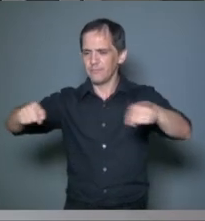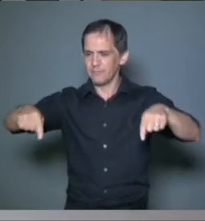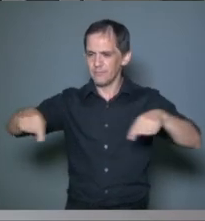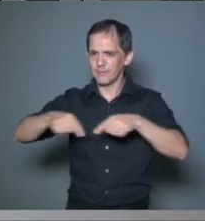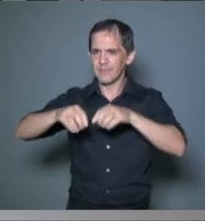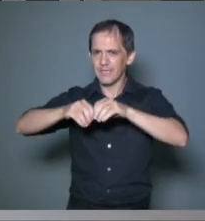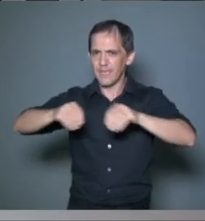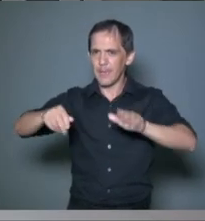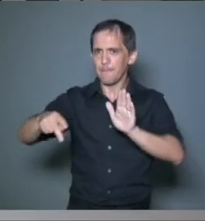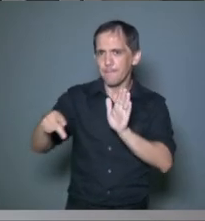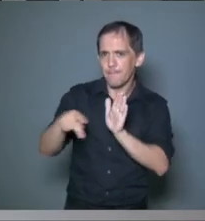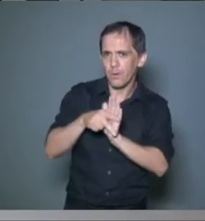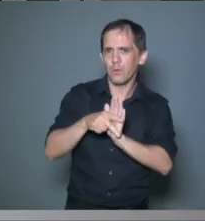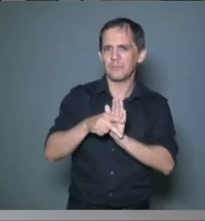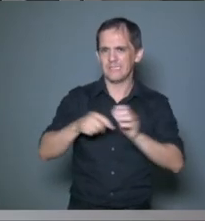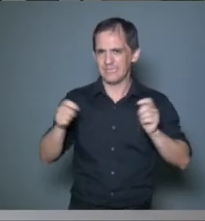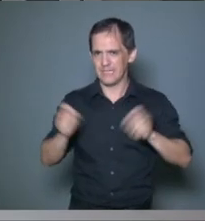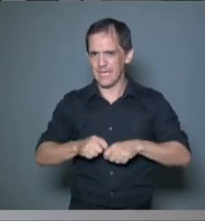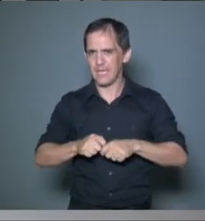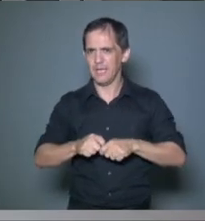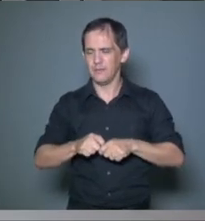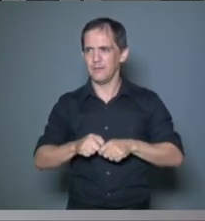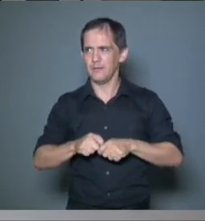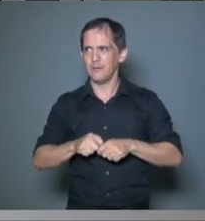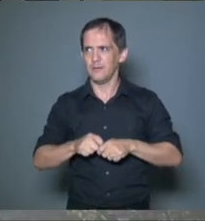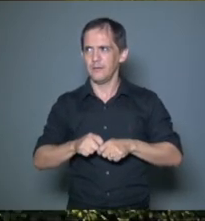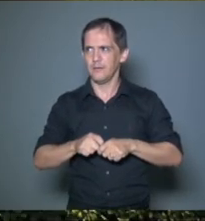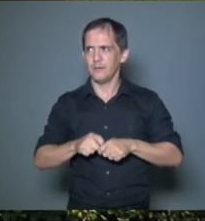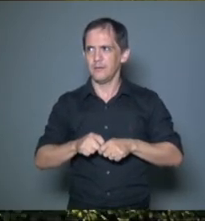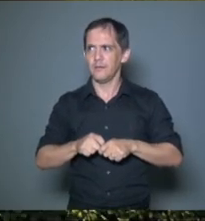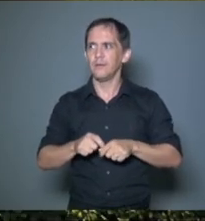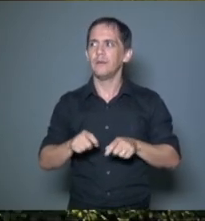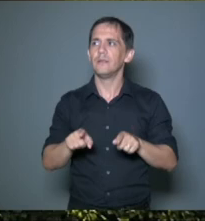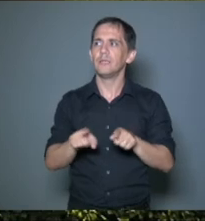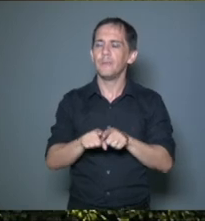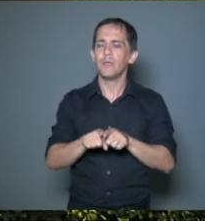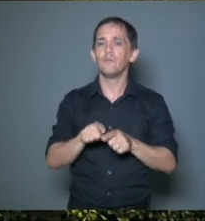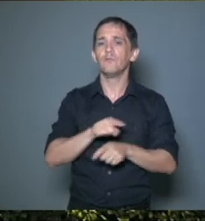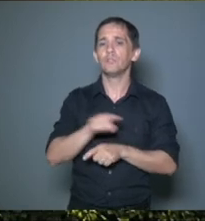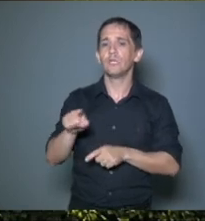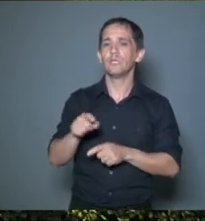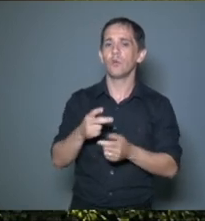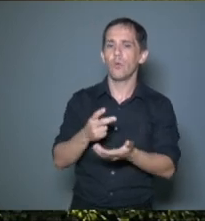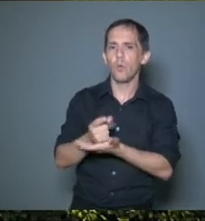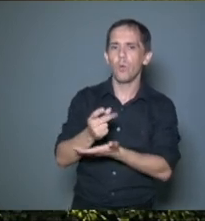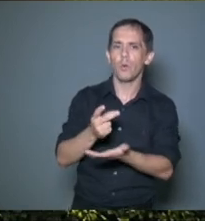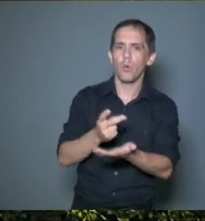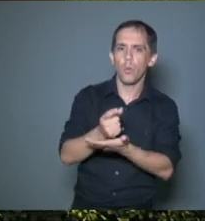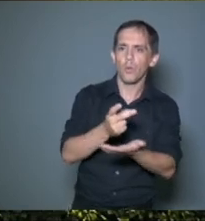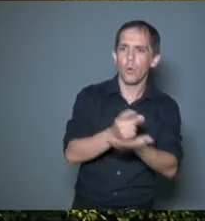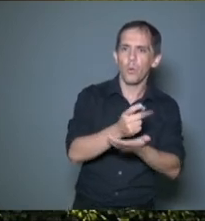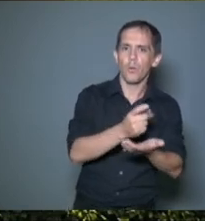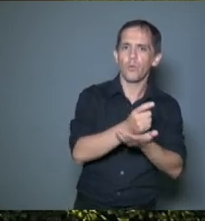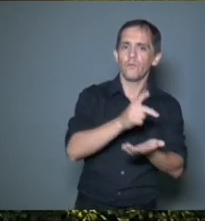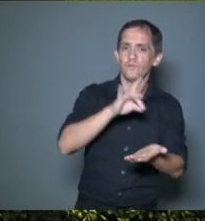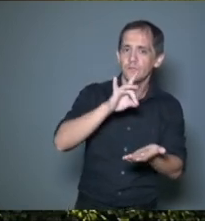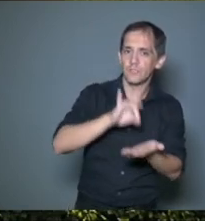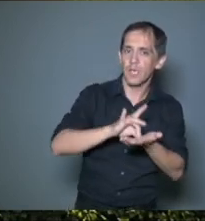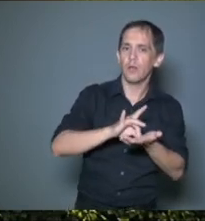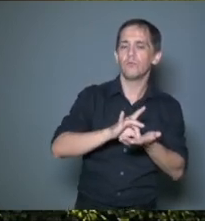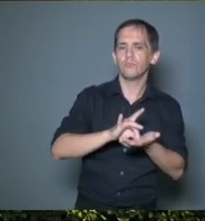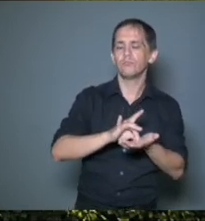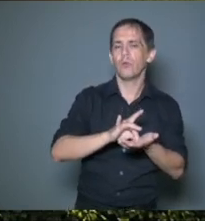investment in owned land? That 1/3, 2/3 ratio